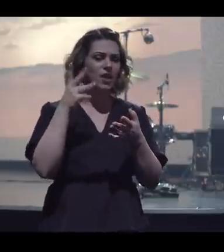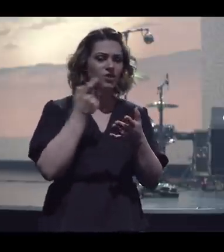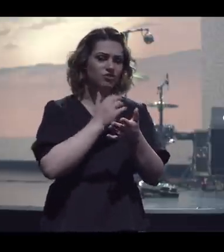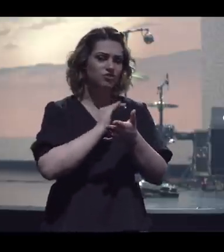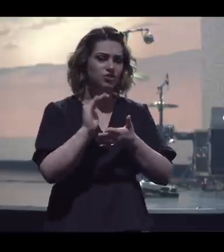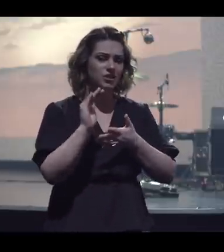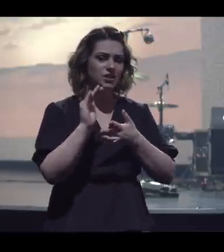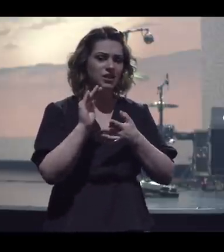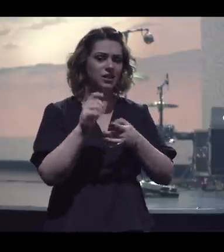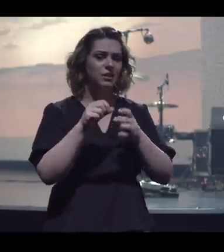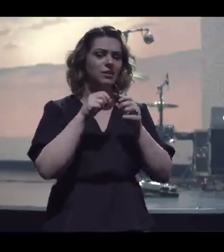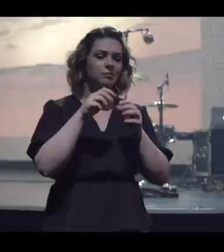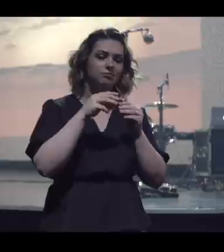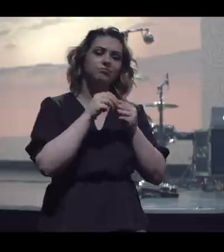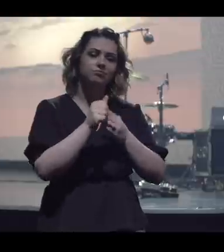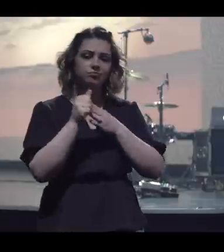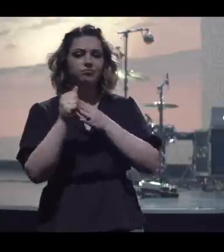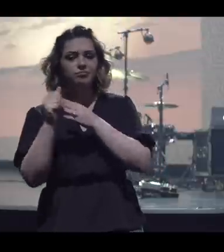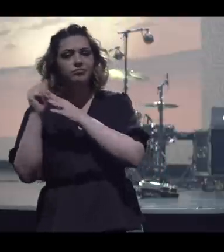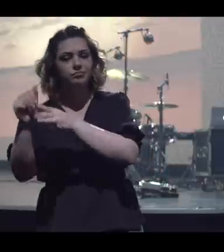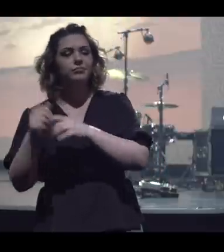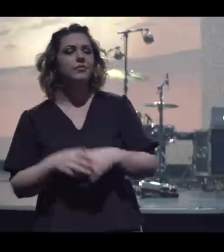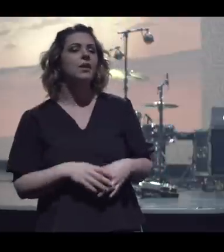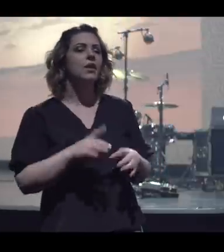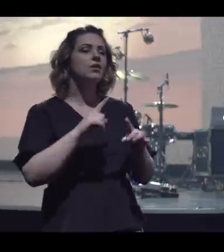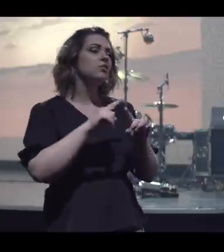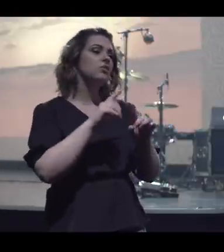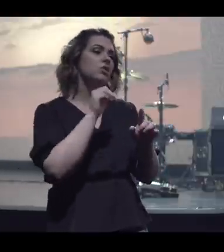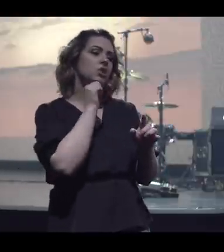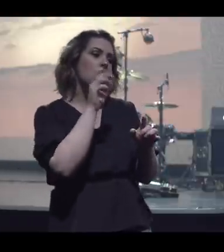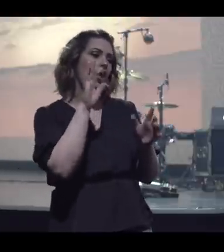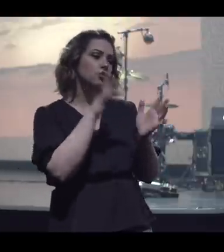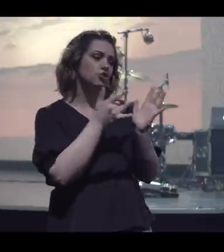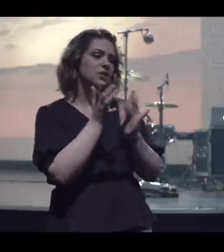another. Not Jesus. See, he's a Palestinian